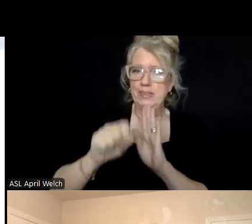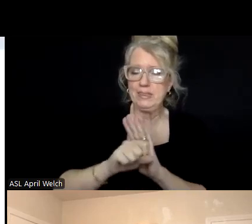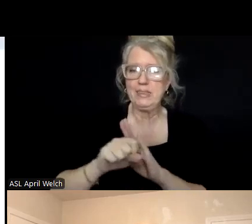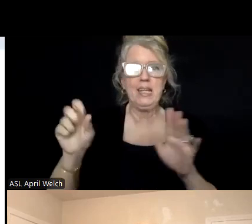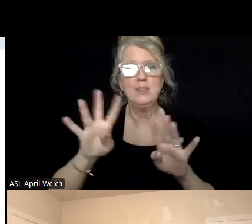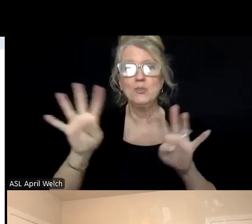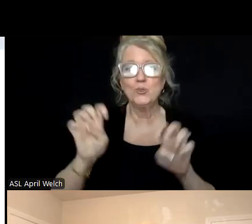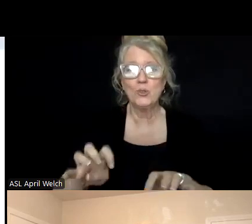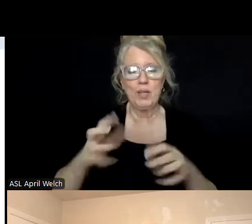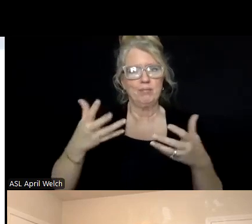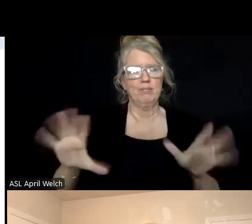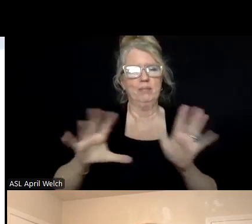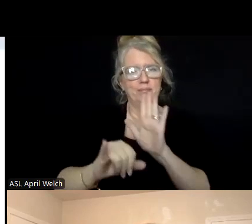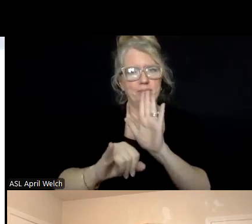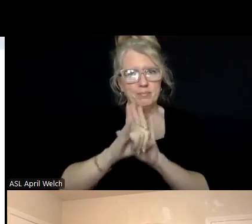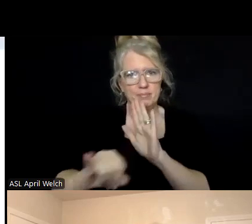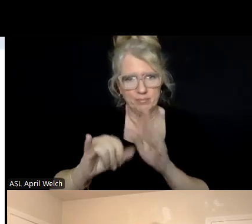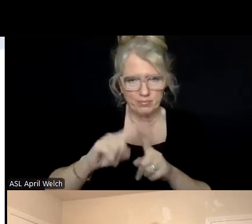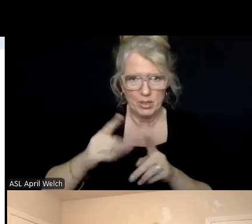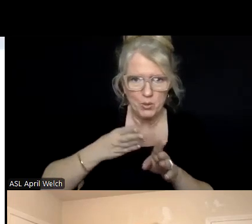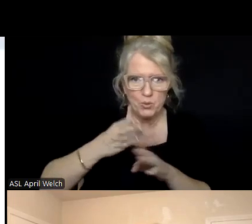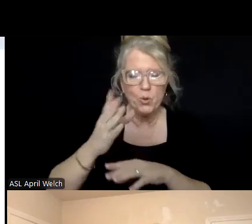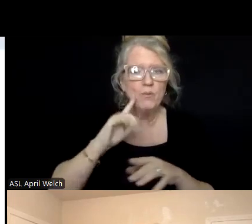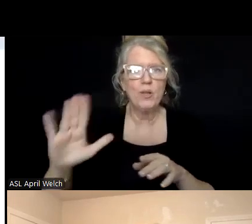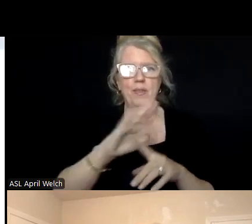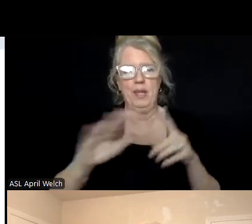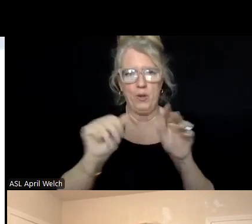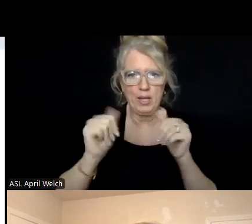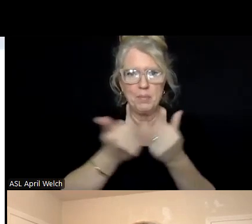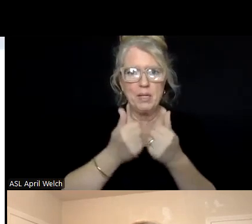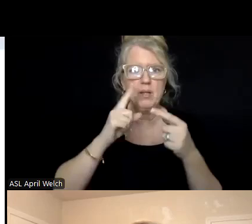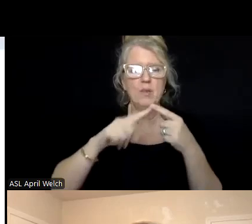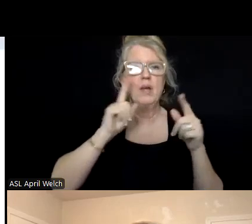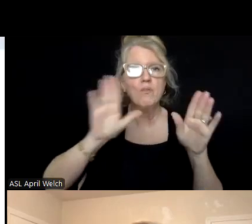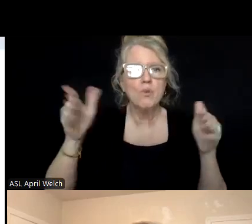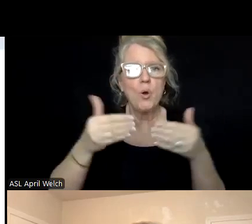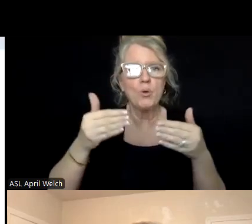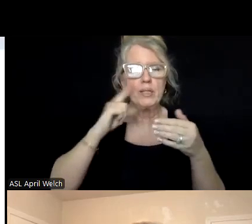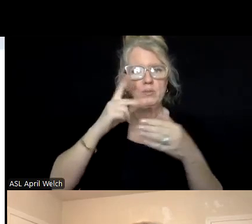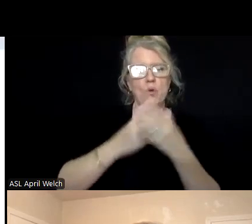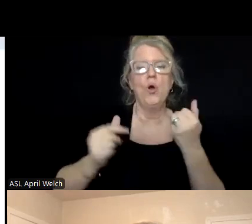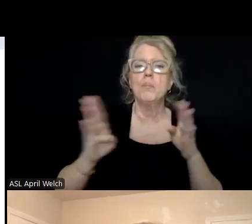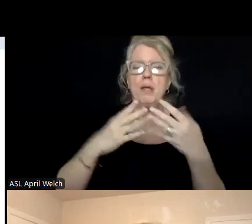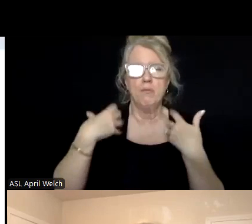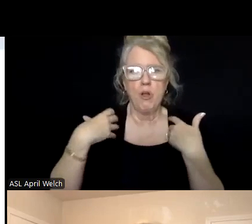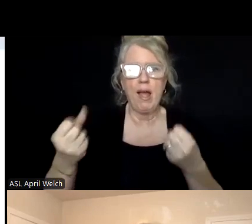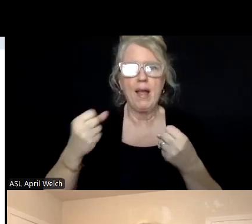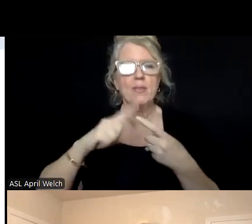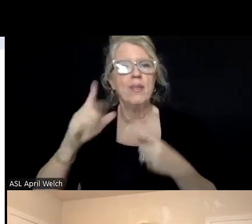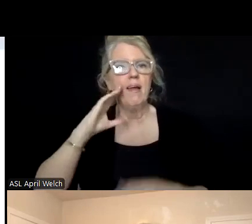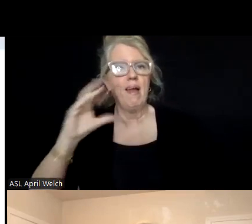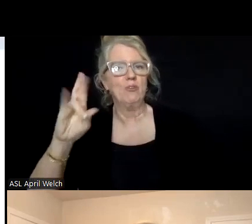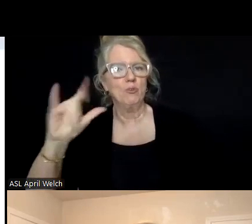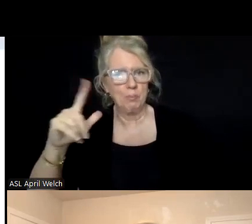surveyed identify as a major role for their agencies a focus at the intersection of behavioral health and criminal